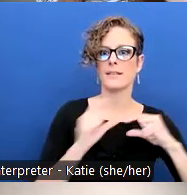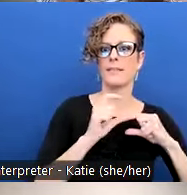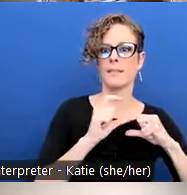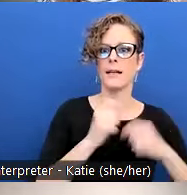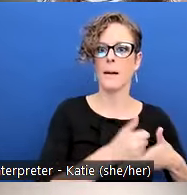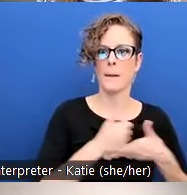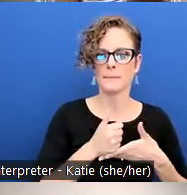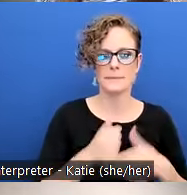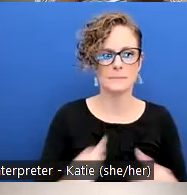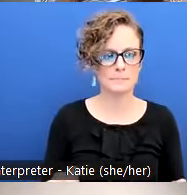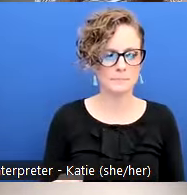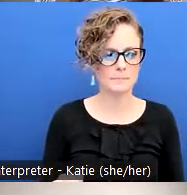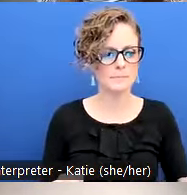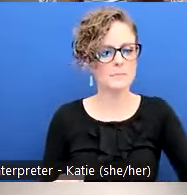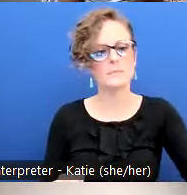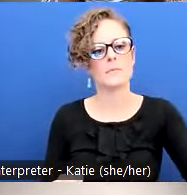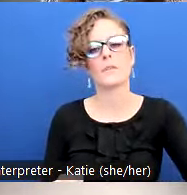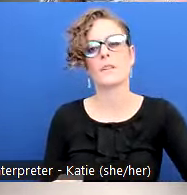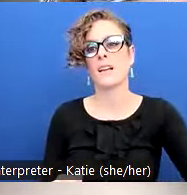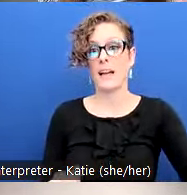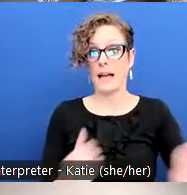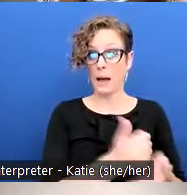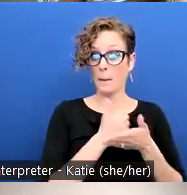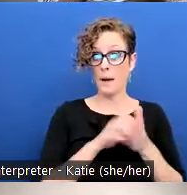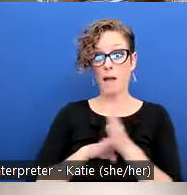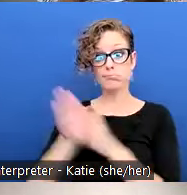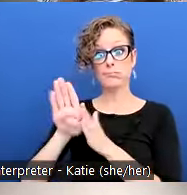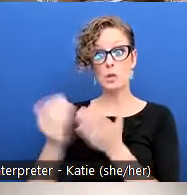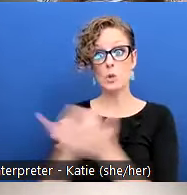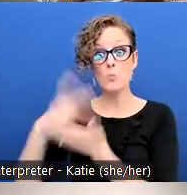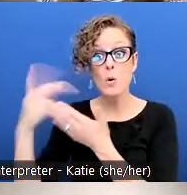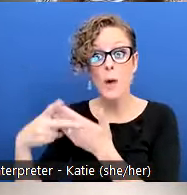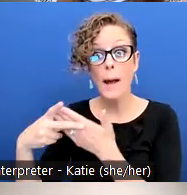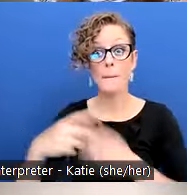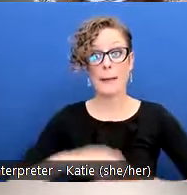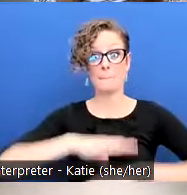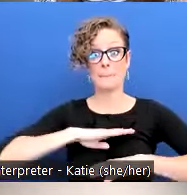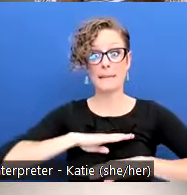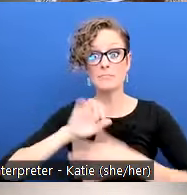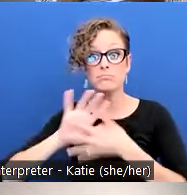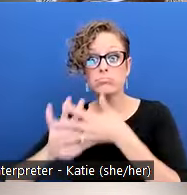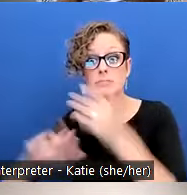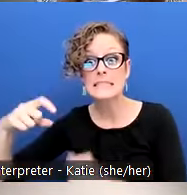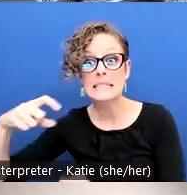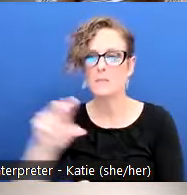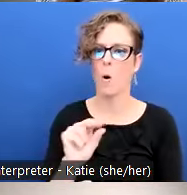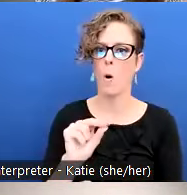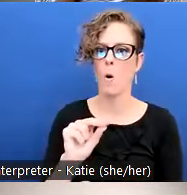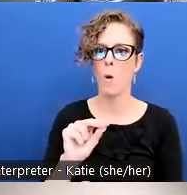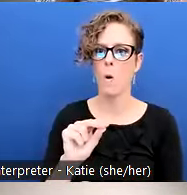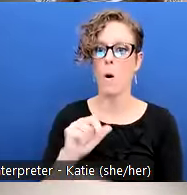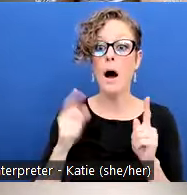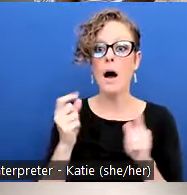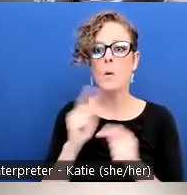doesn't help us necessarily create new programming or meet that additional need, but it helps to prevent programs from